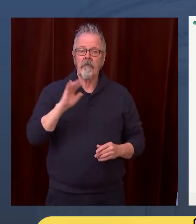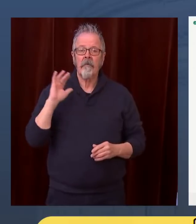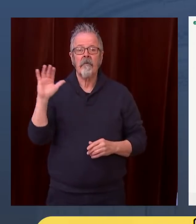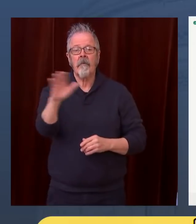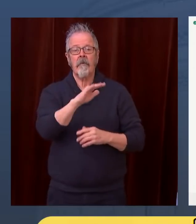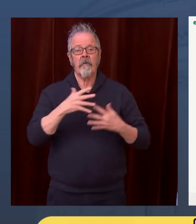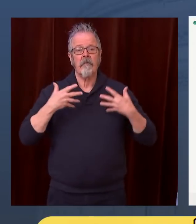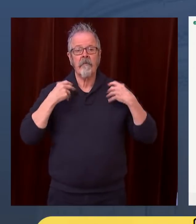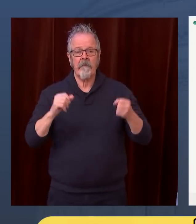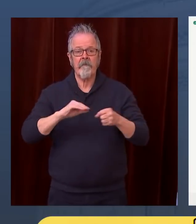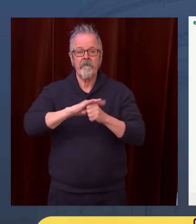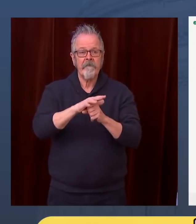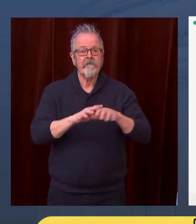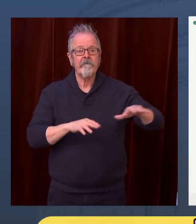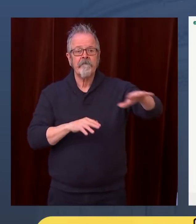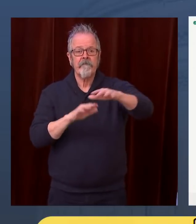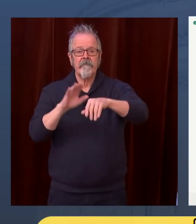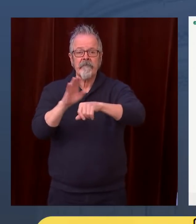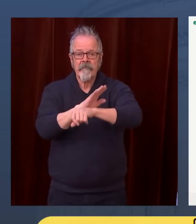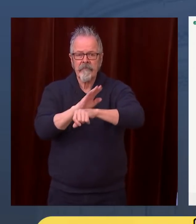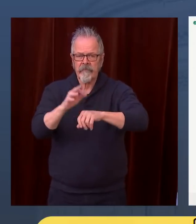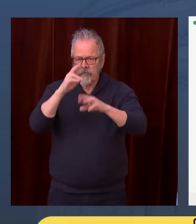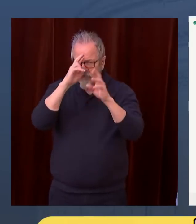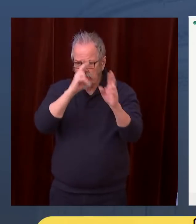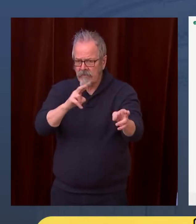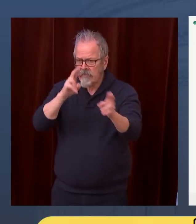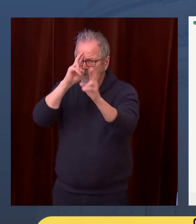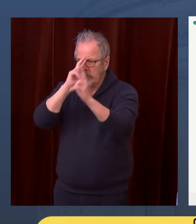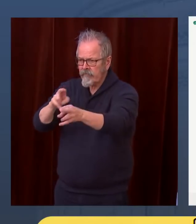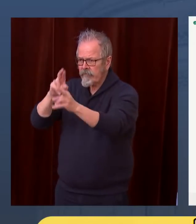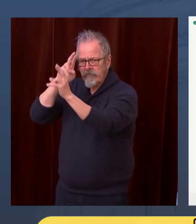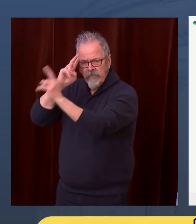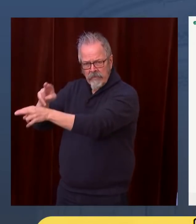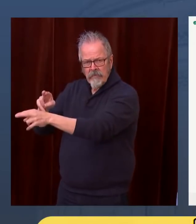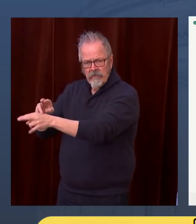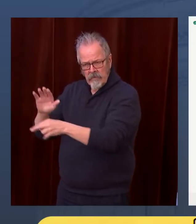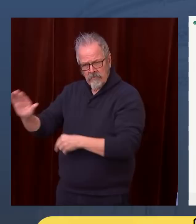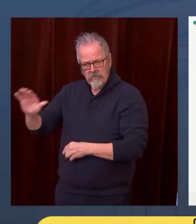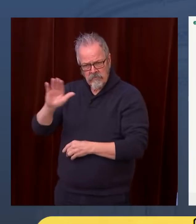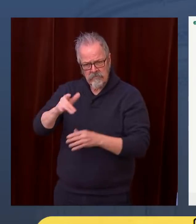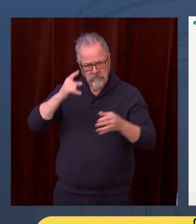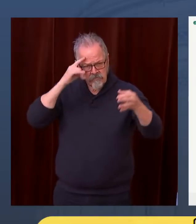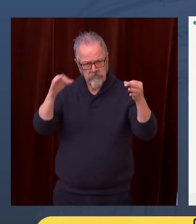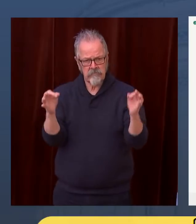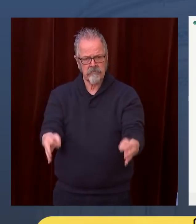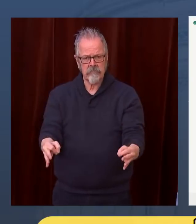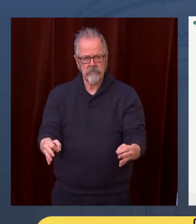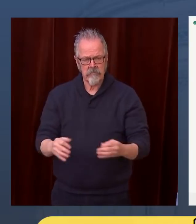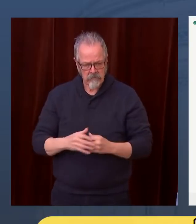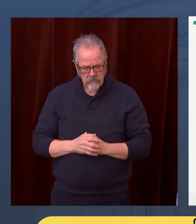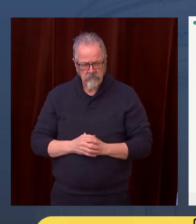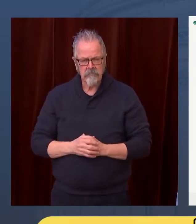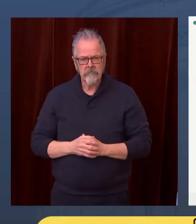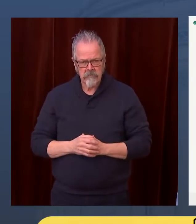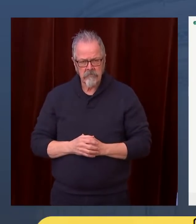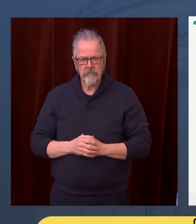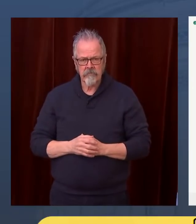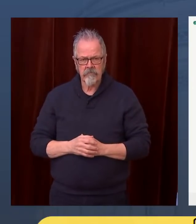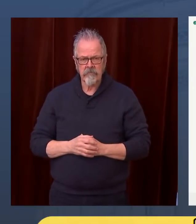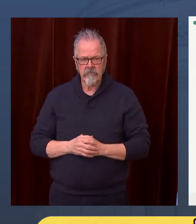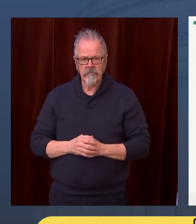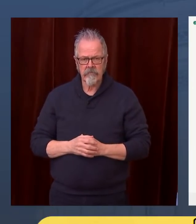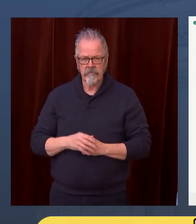in the individual businesses, and respect those rules. So if there's the N2, which there will be on